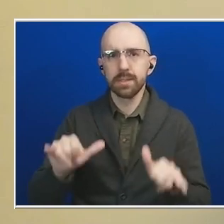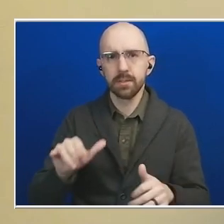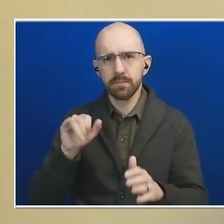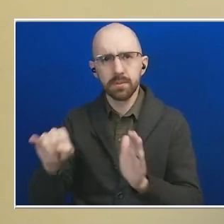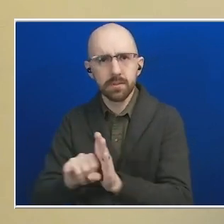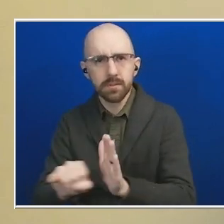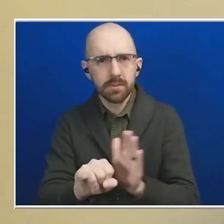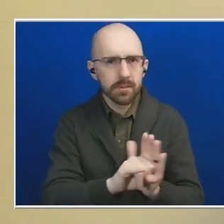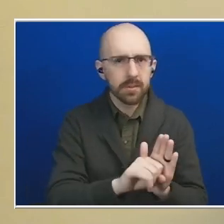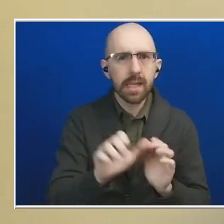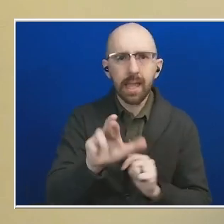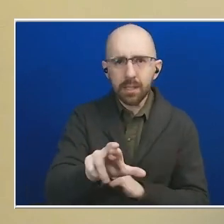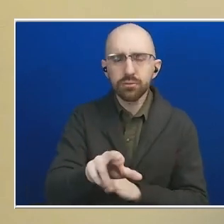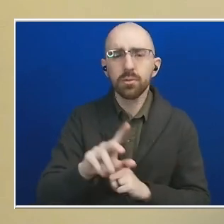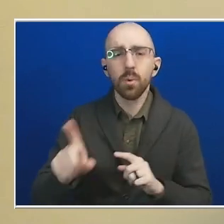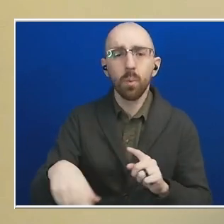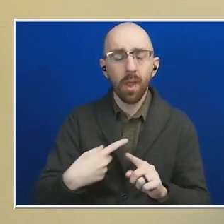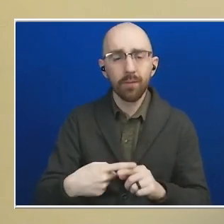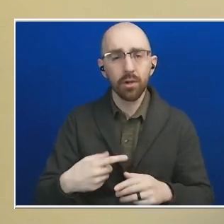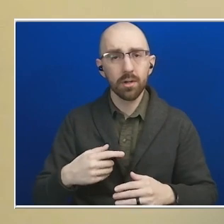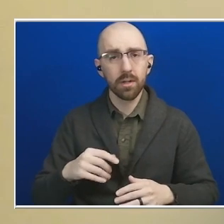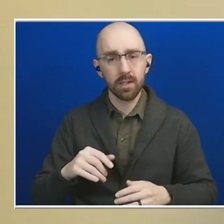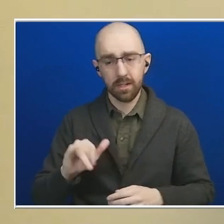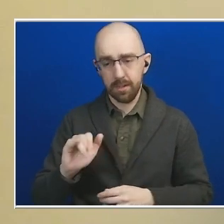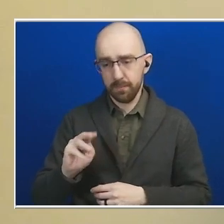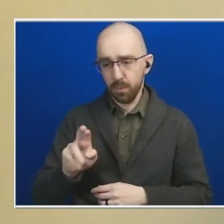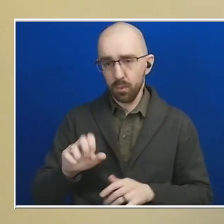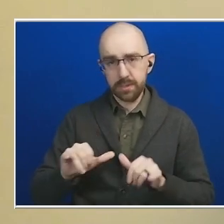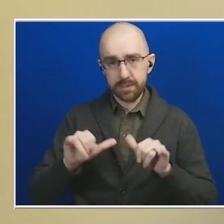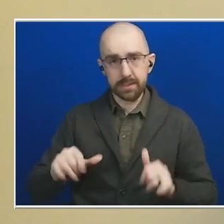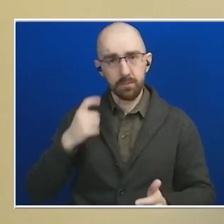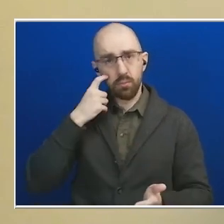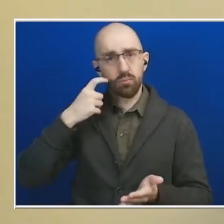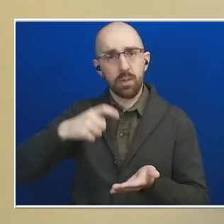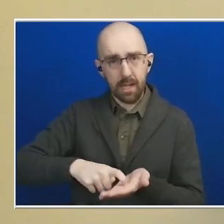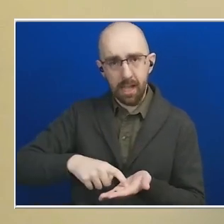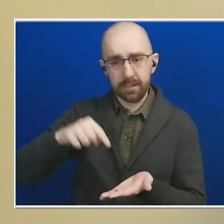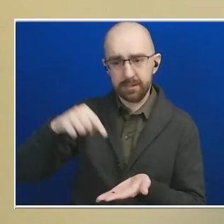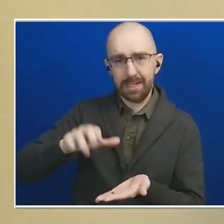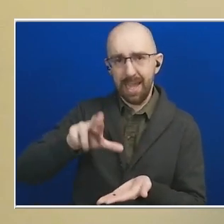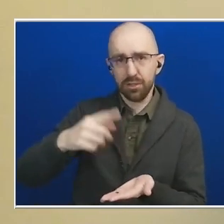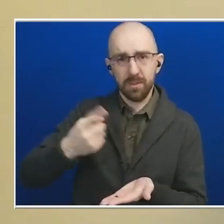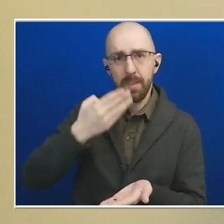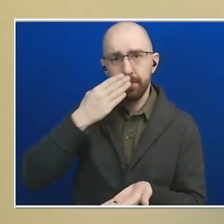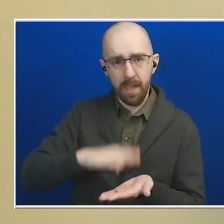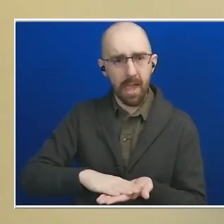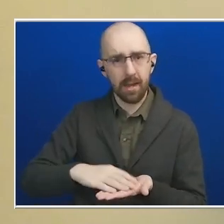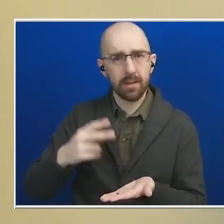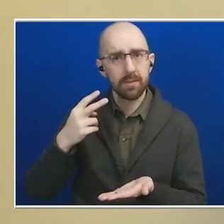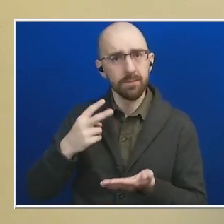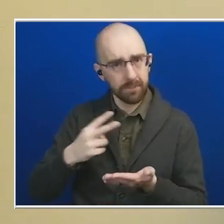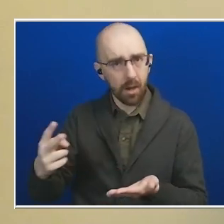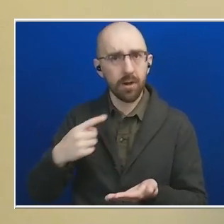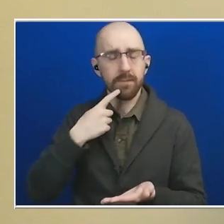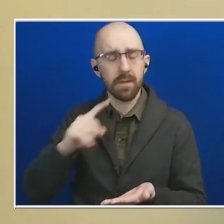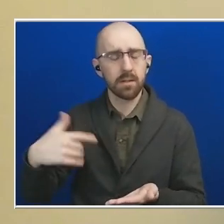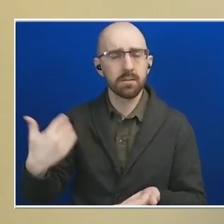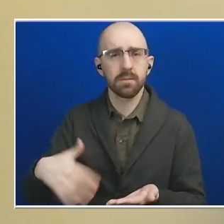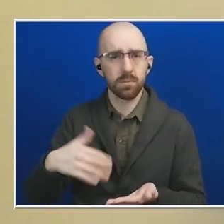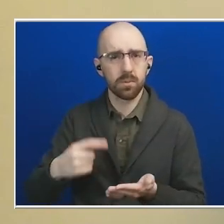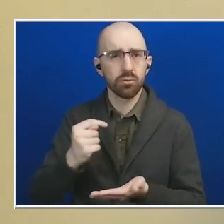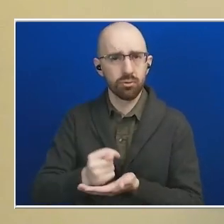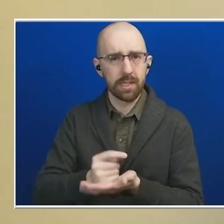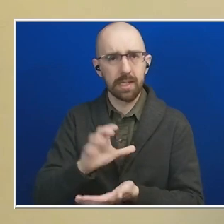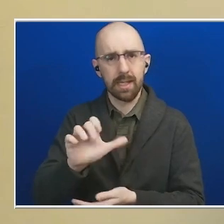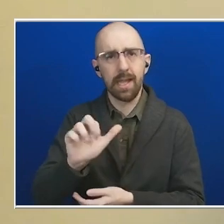immune system, once it recognizes cancer as something bad, is very, very effective in treating cancers. So